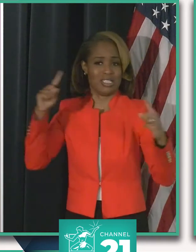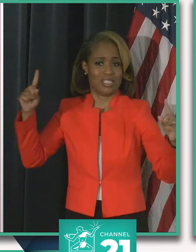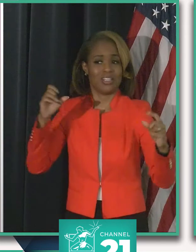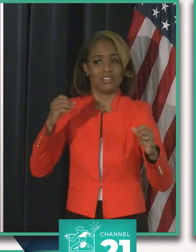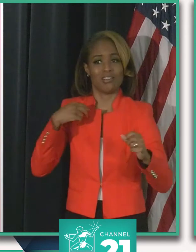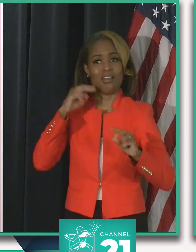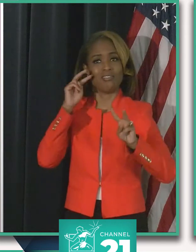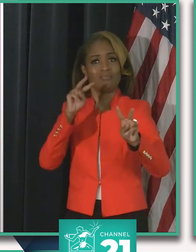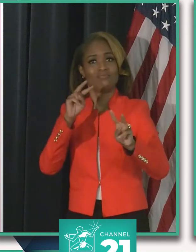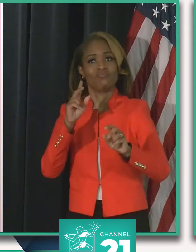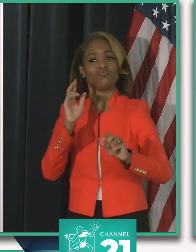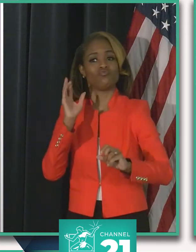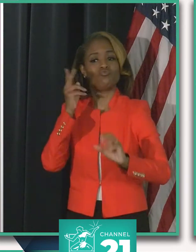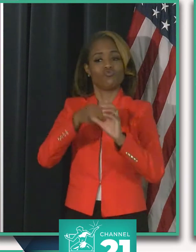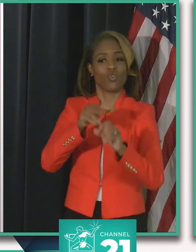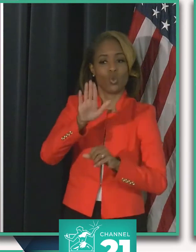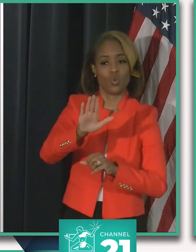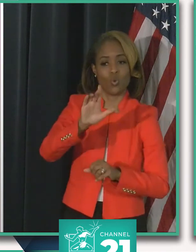being at your lawn meeting in May.